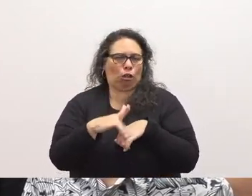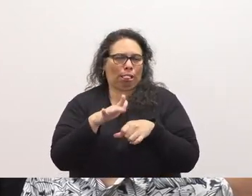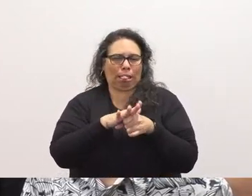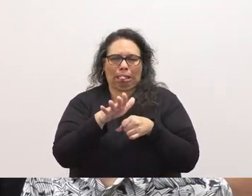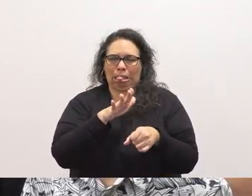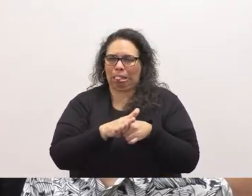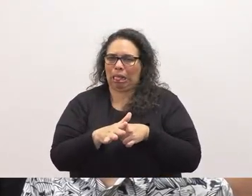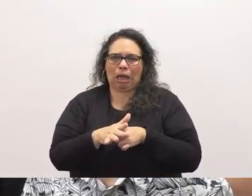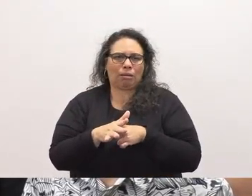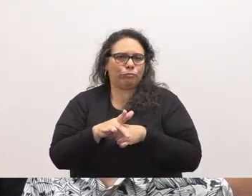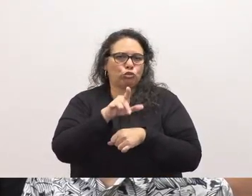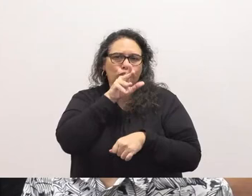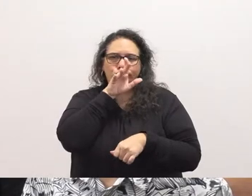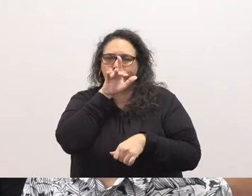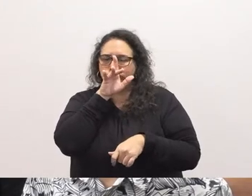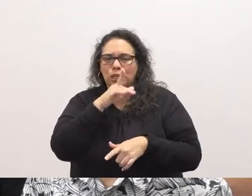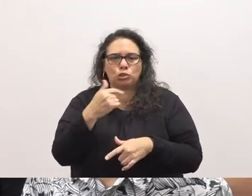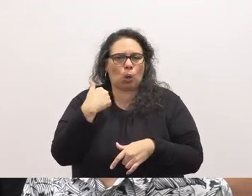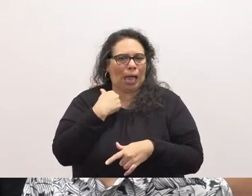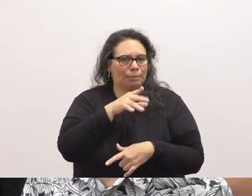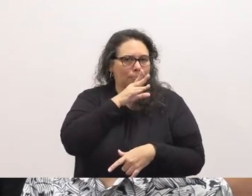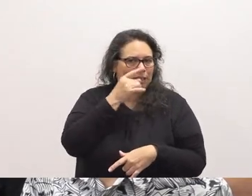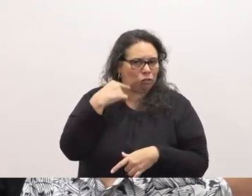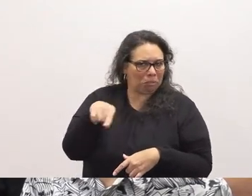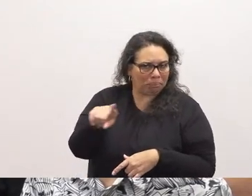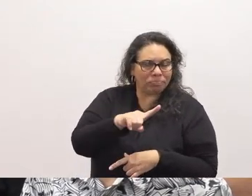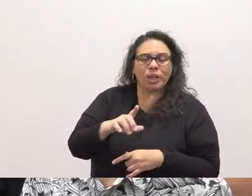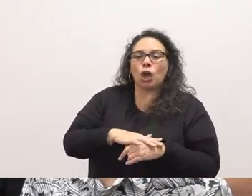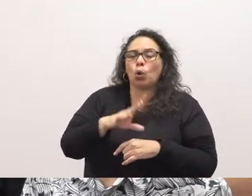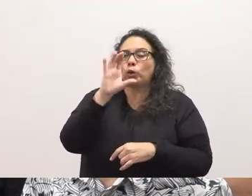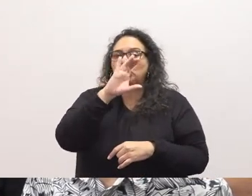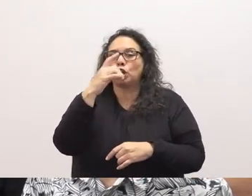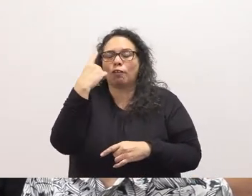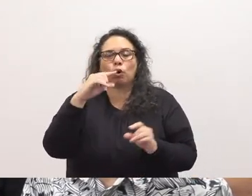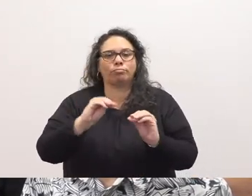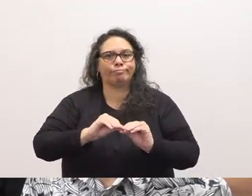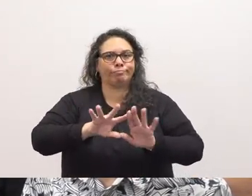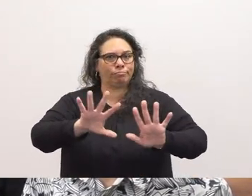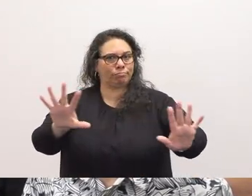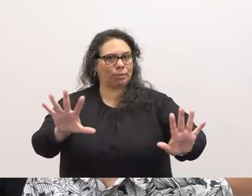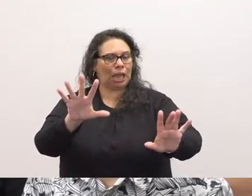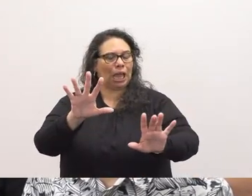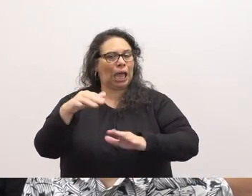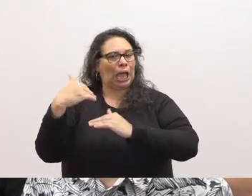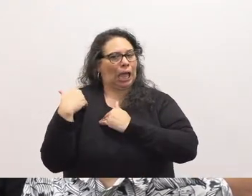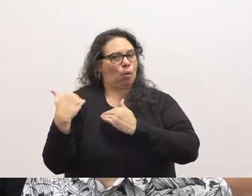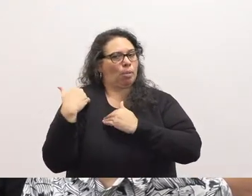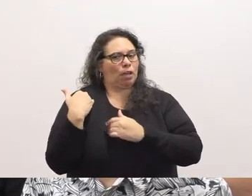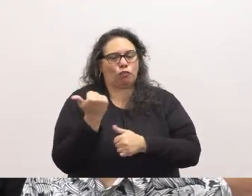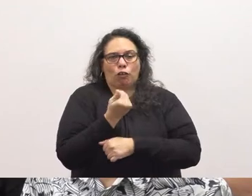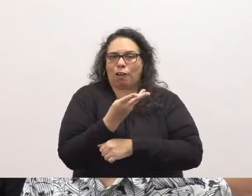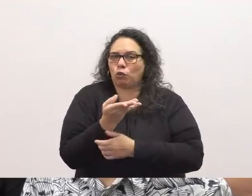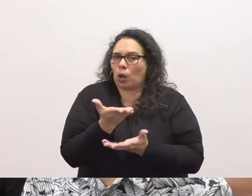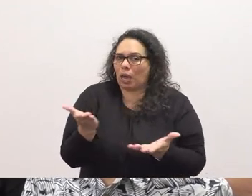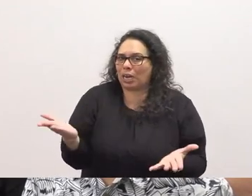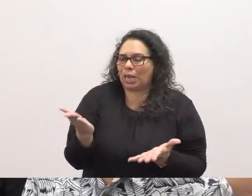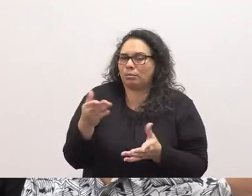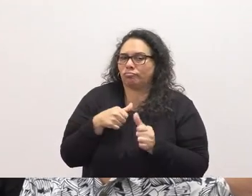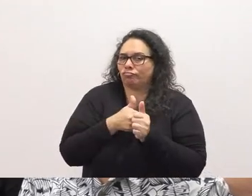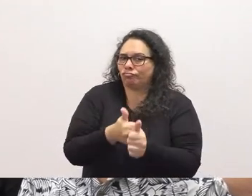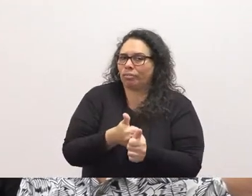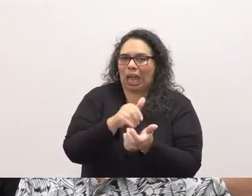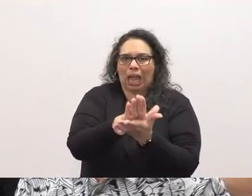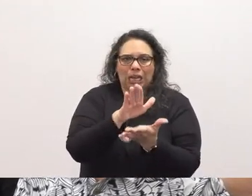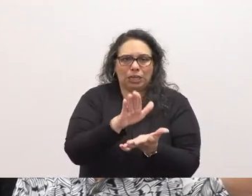on behalf of some of them as well. We are looking for transparency and accountability on a few items pertaining to academic